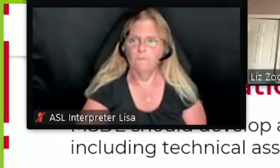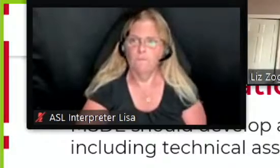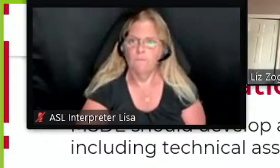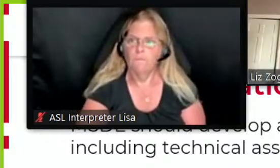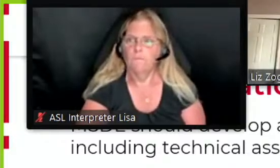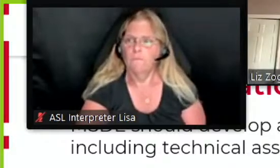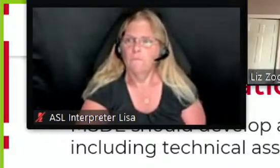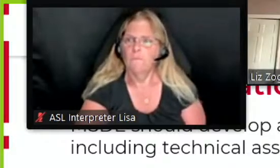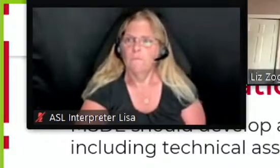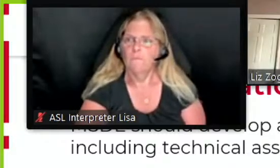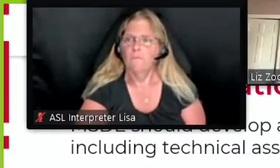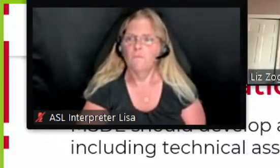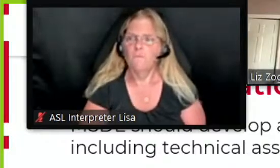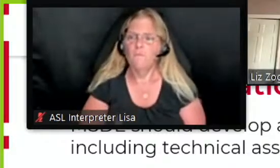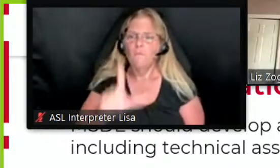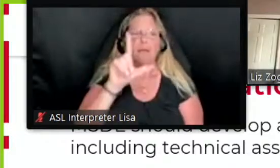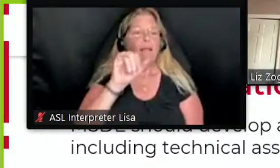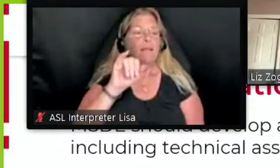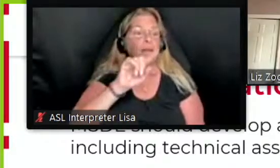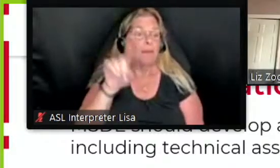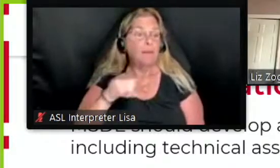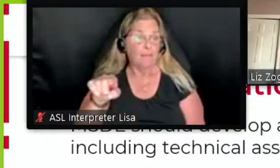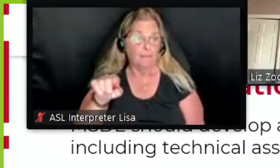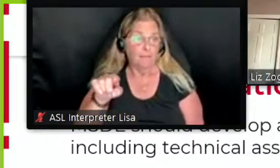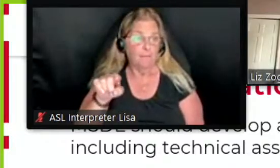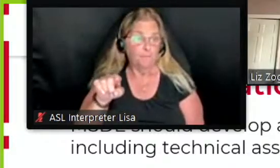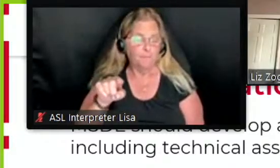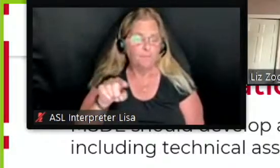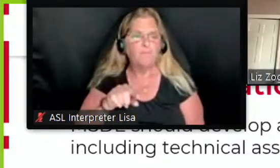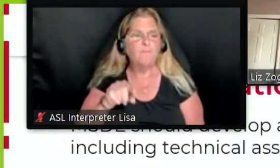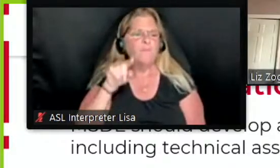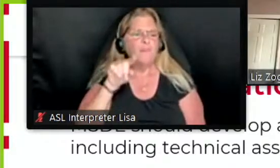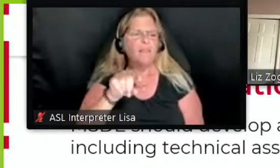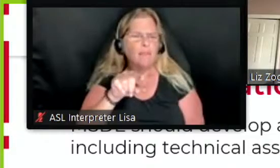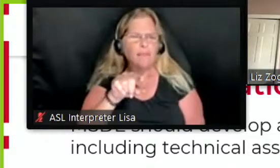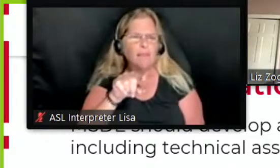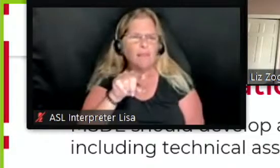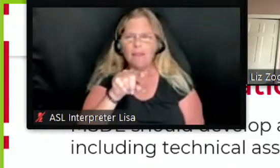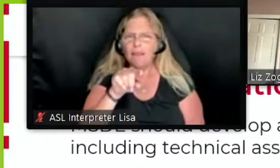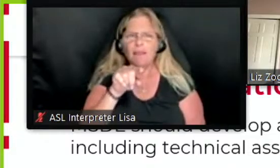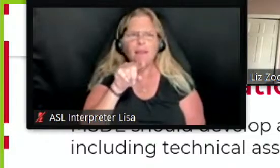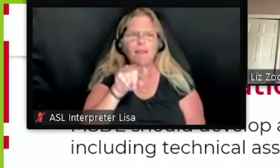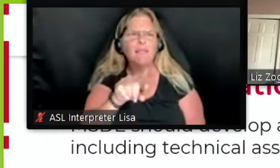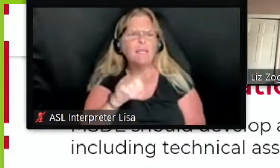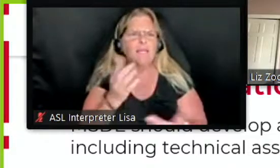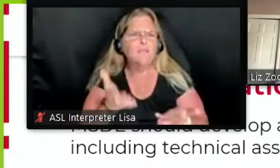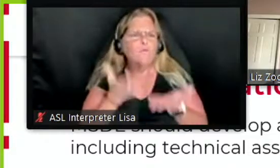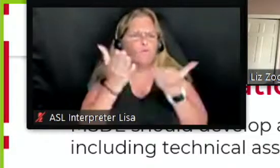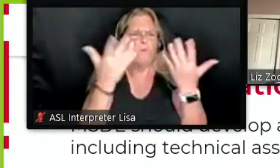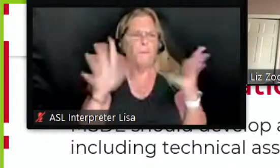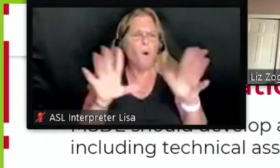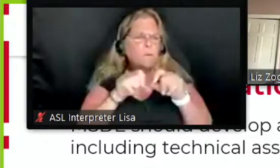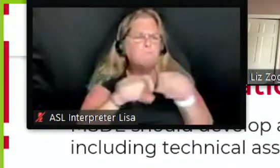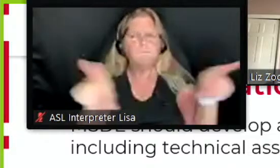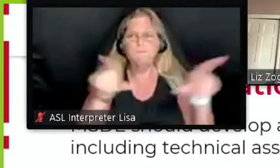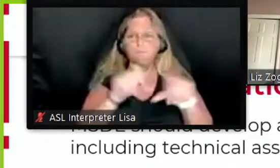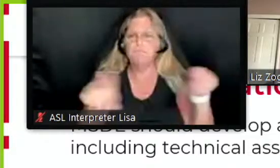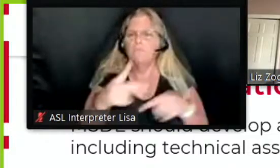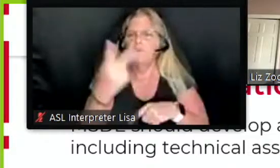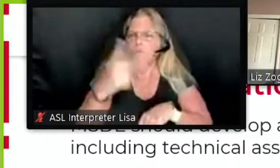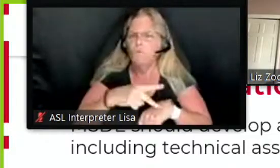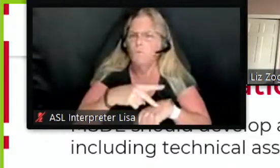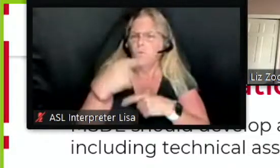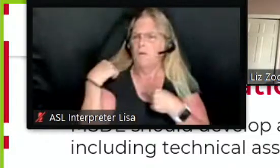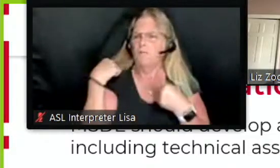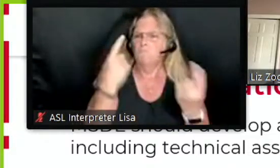Okay, so these recommendations were circulated, I think, twice over the last couple of weeks. So let's